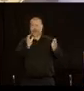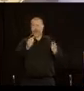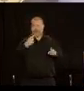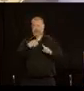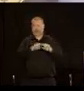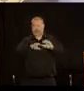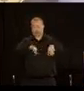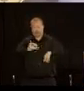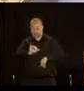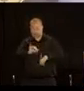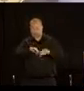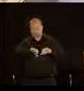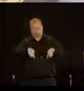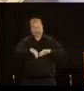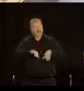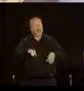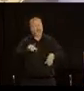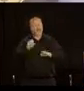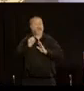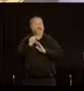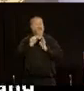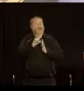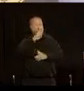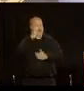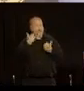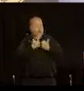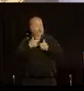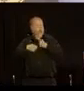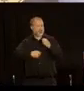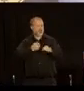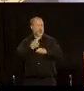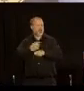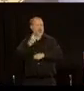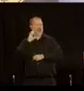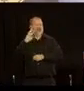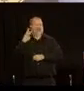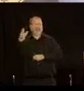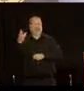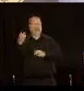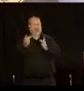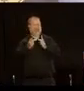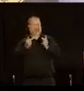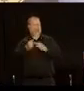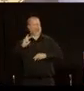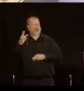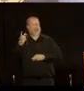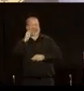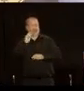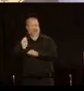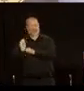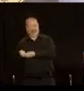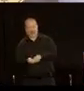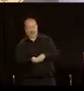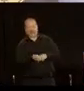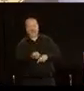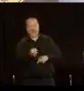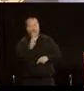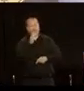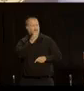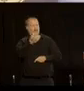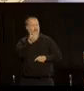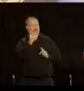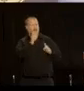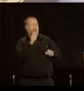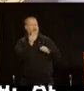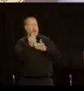and swimming. And at the state summer games this year, he placed 6th in his division for golf. I think I know who I need to go